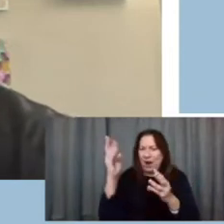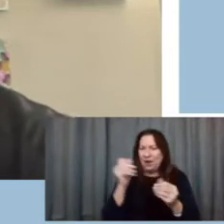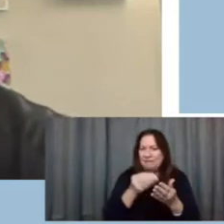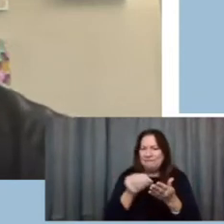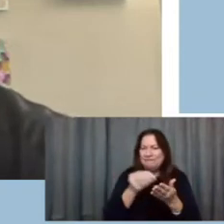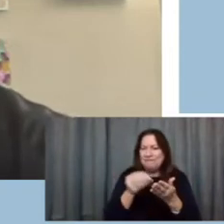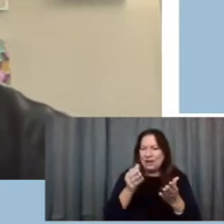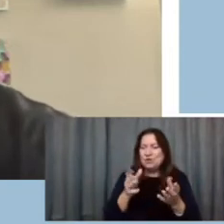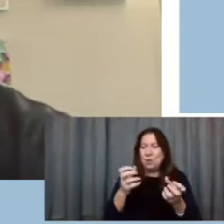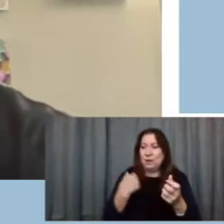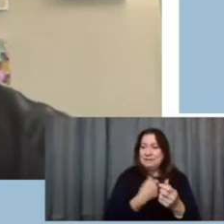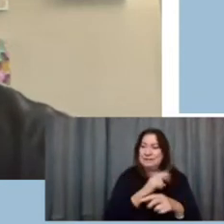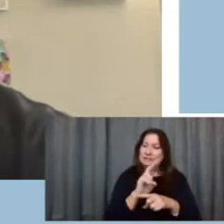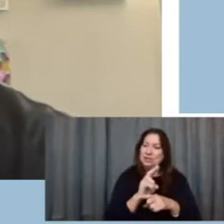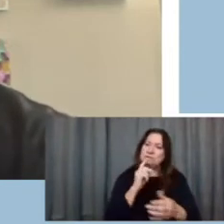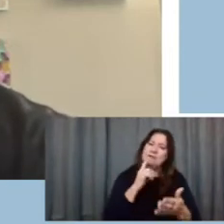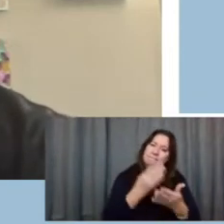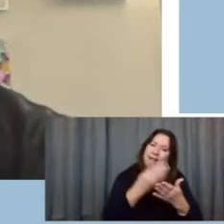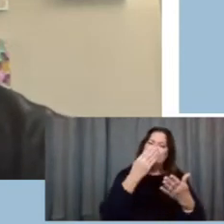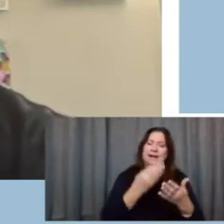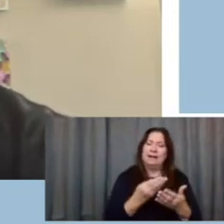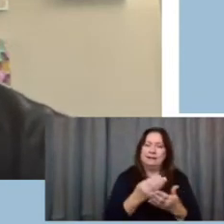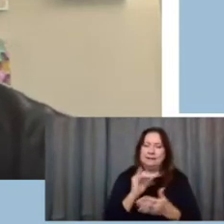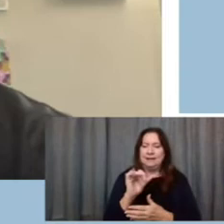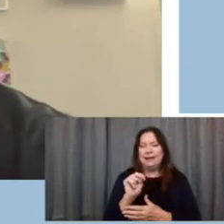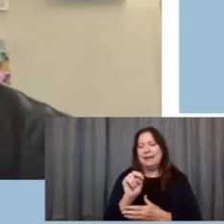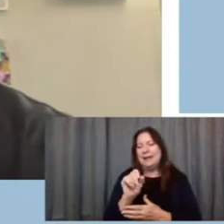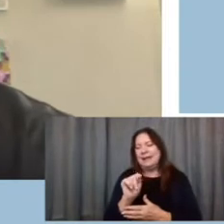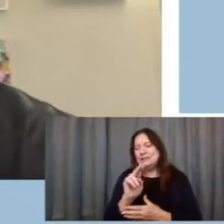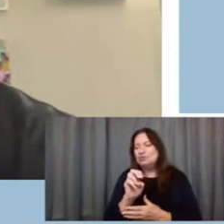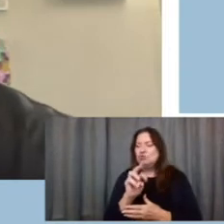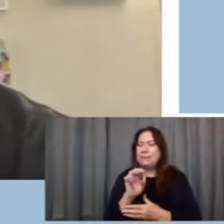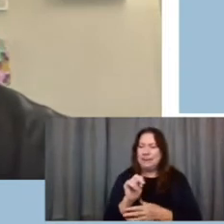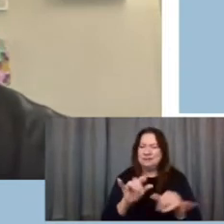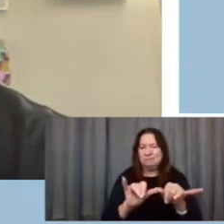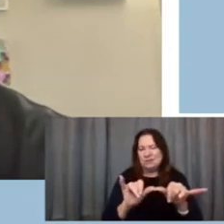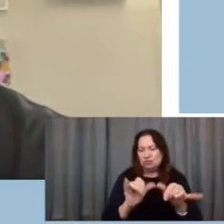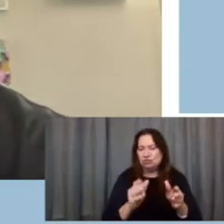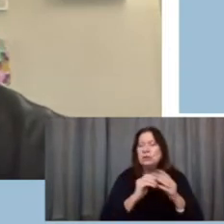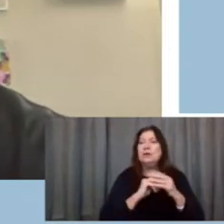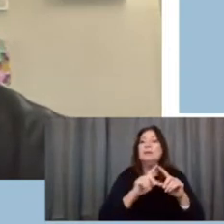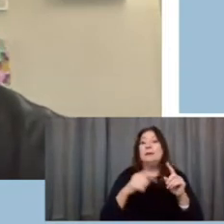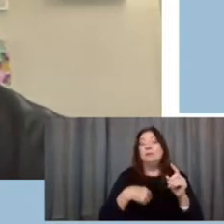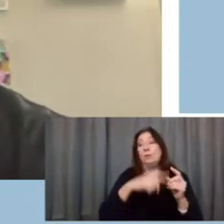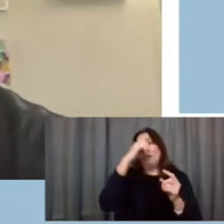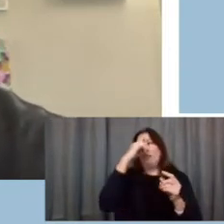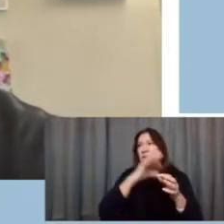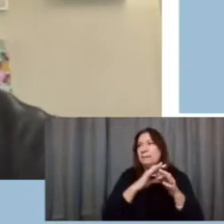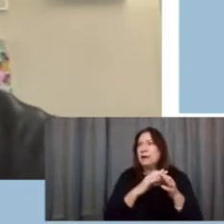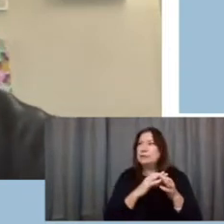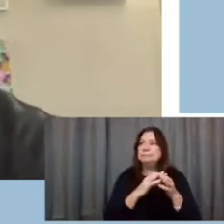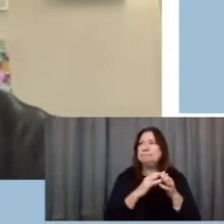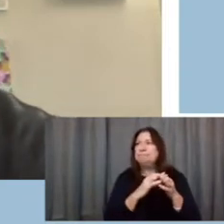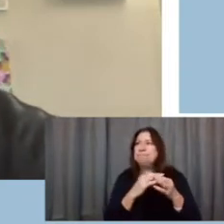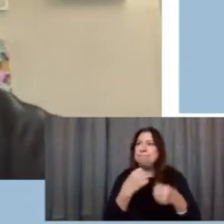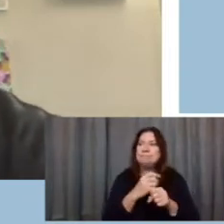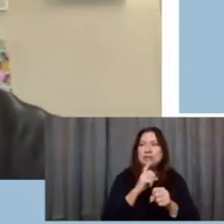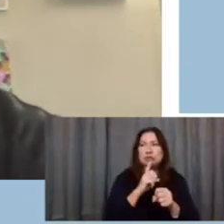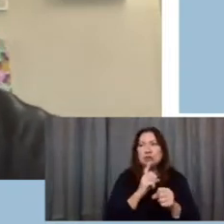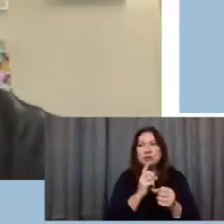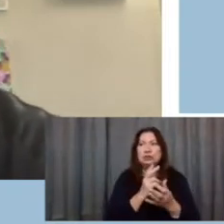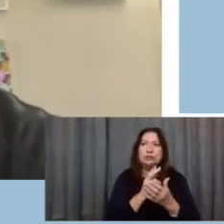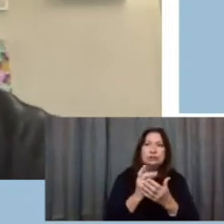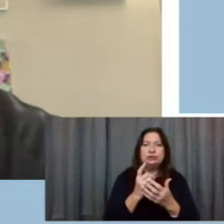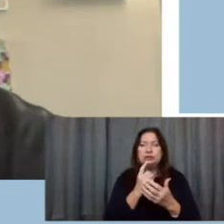use validated instruments. But when we think about being ensuring that we're